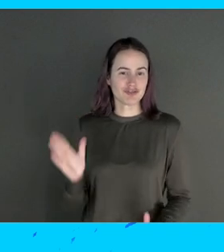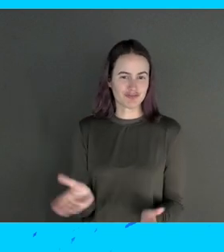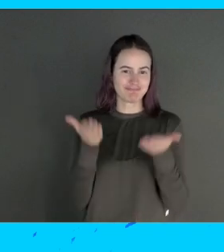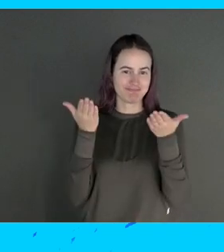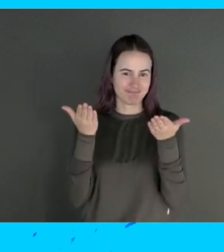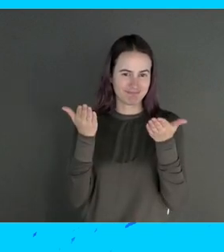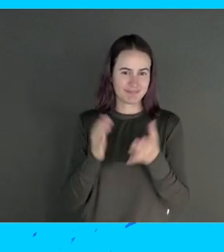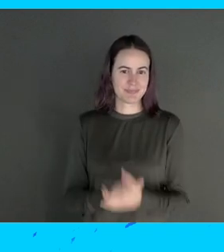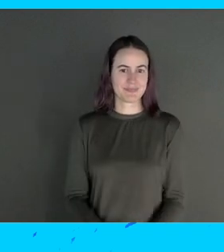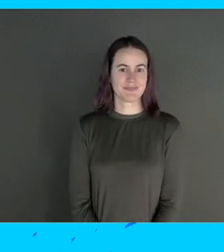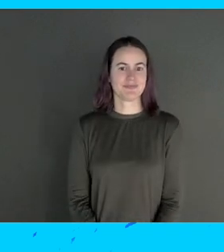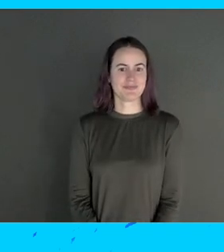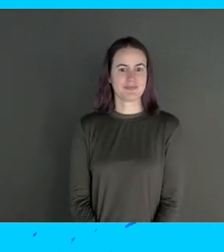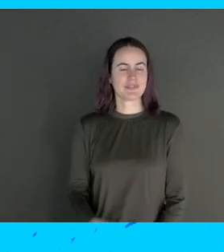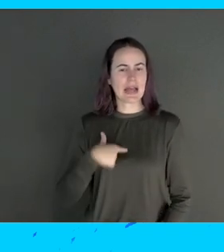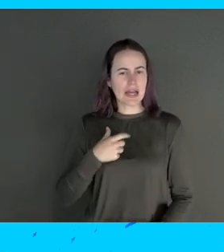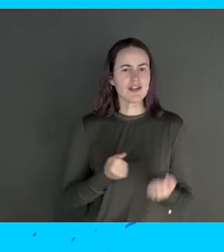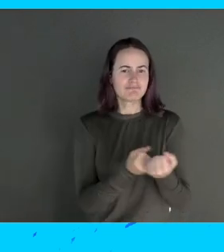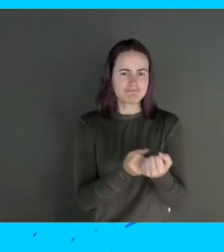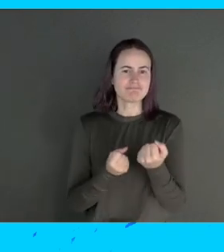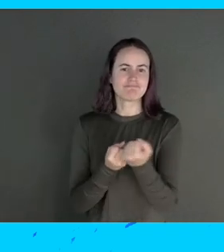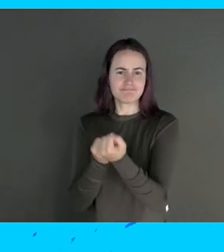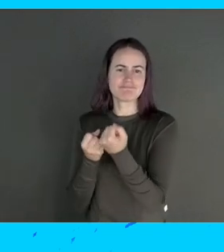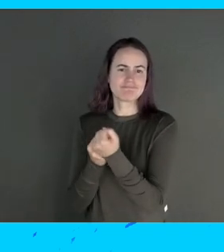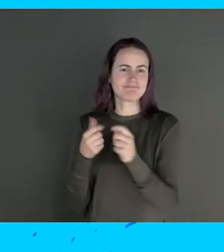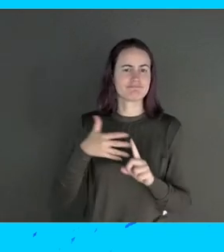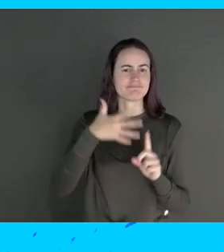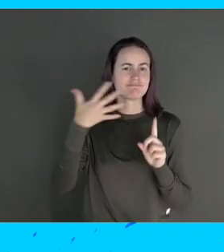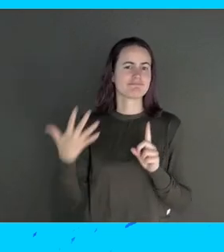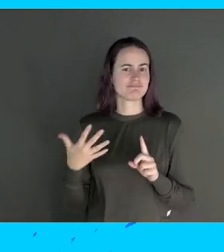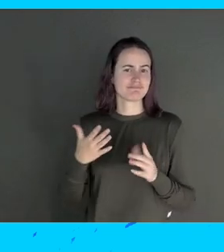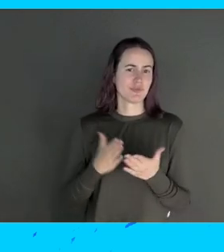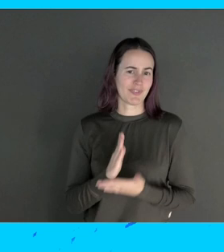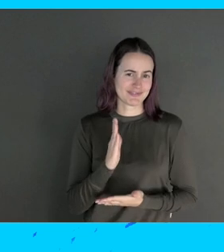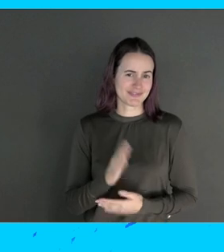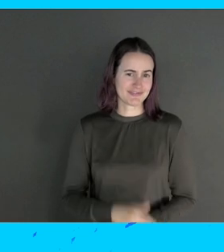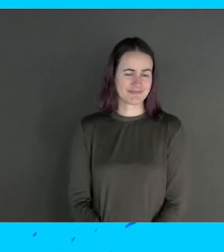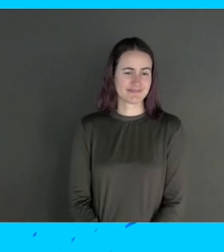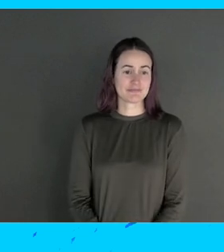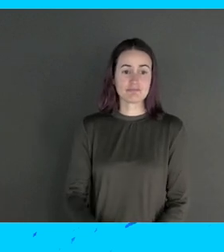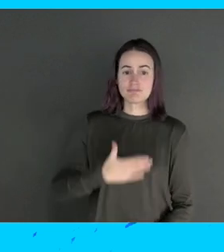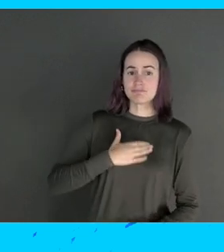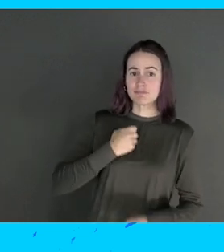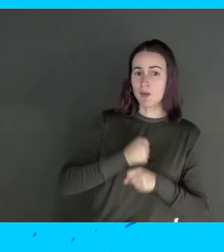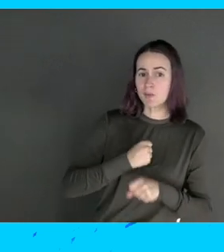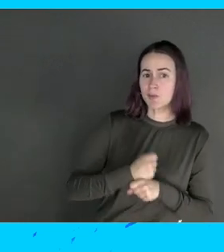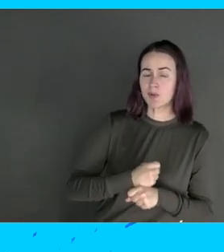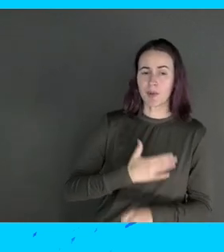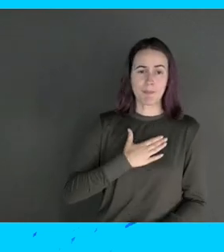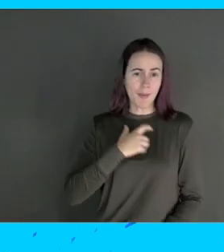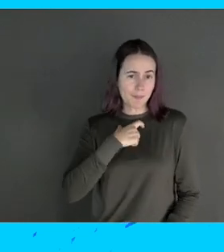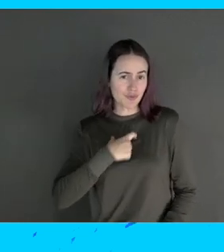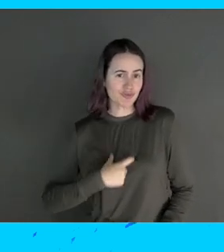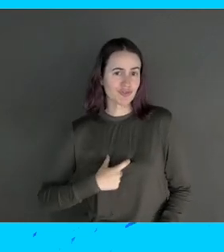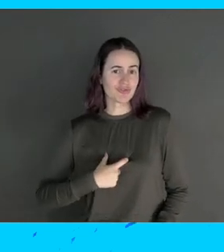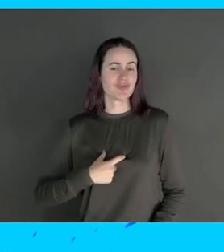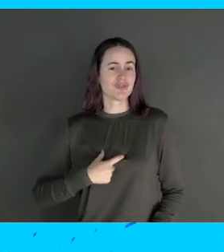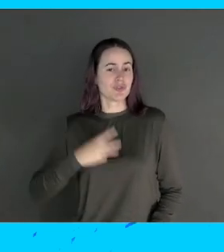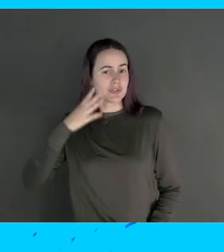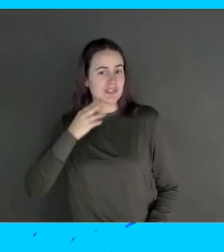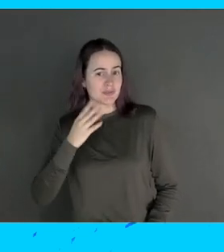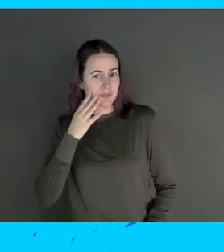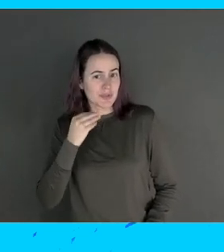to support LGBTQI rights. Through my advocacy work and personal experiences, I have learned that no matter the disappointments we